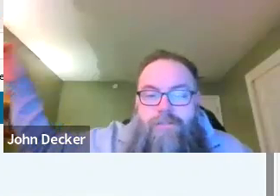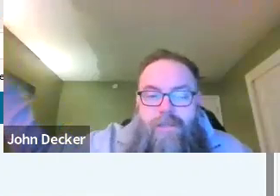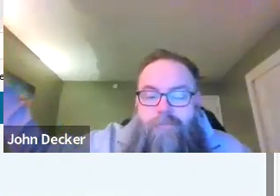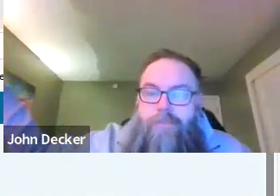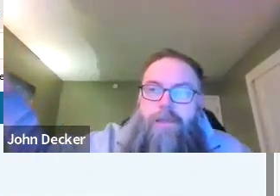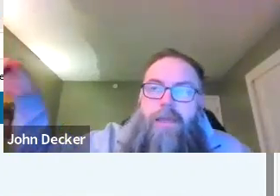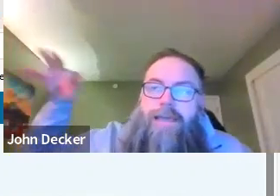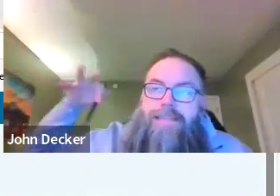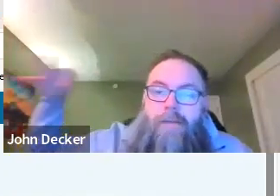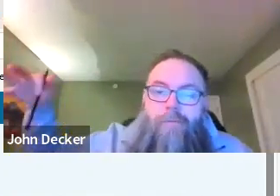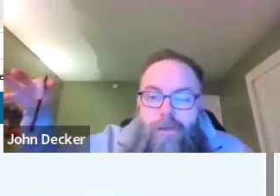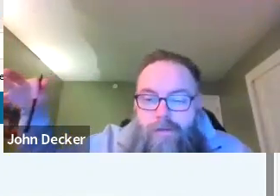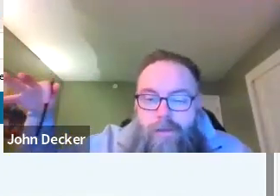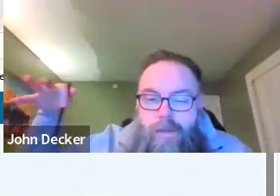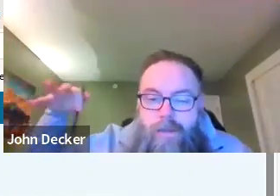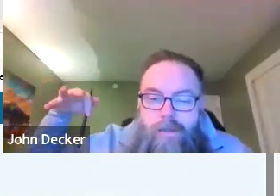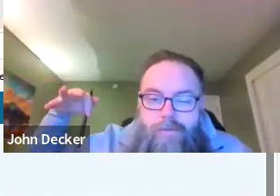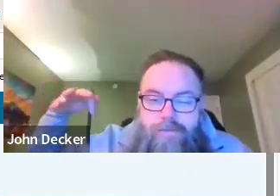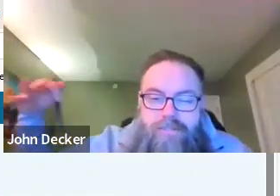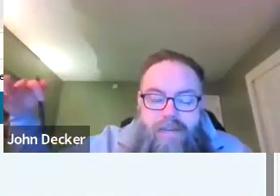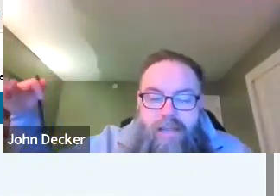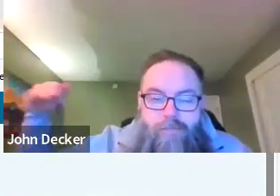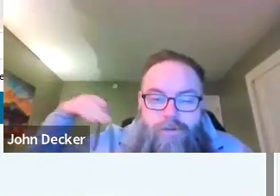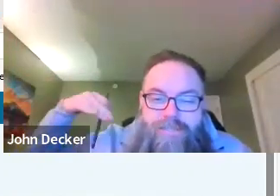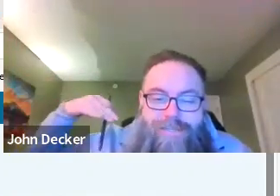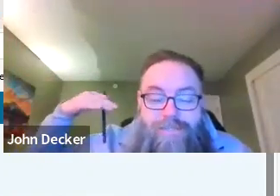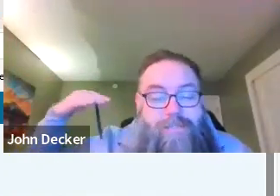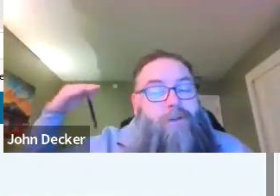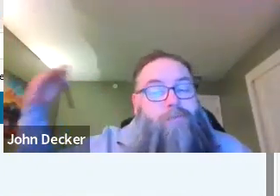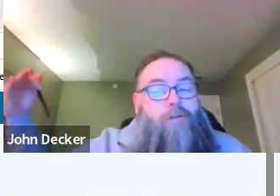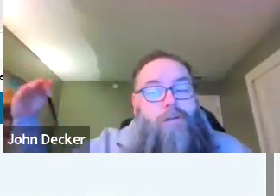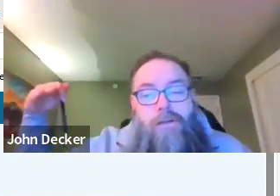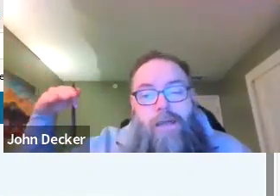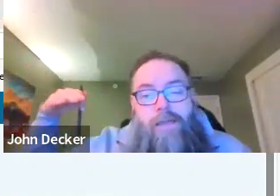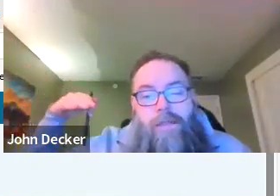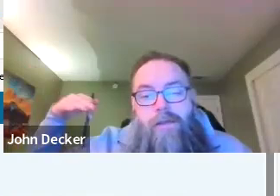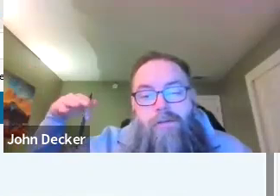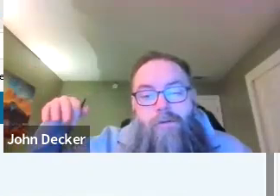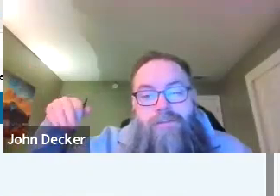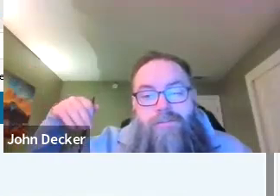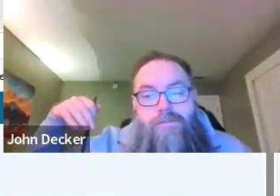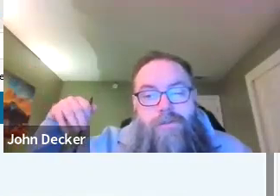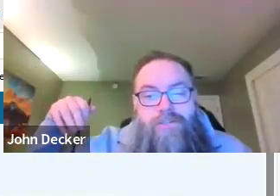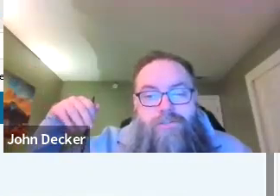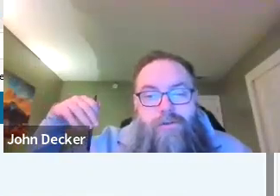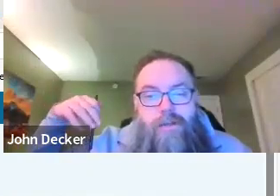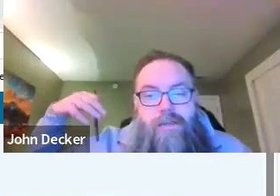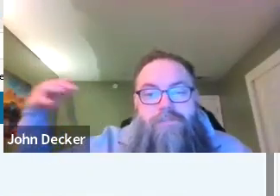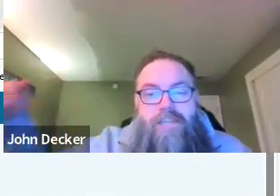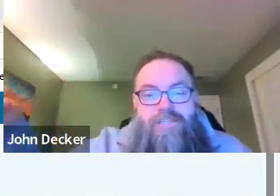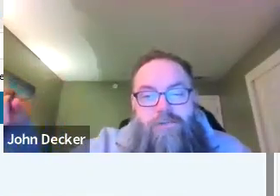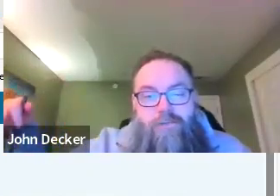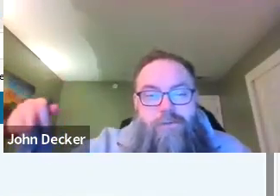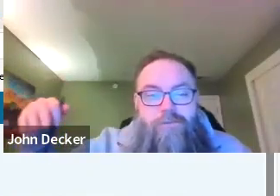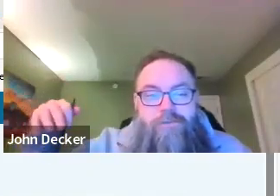service provider in the state. At that point, the state of California is going to take over, and they are going to issue